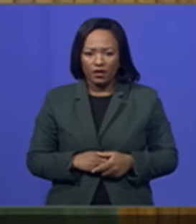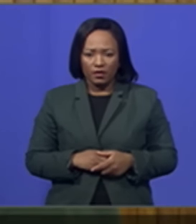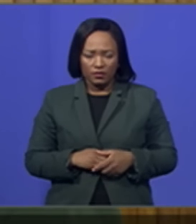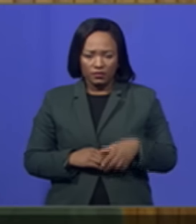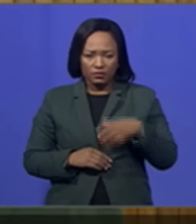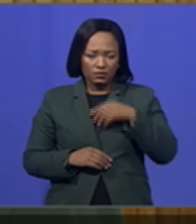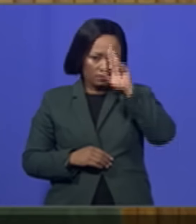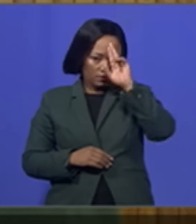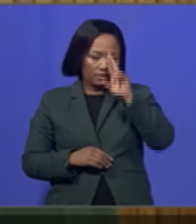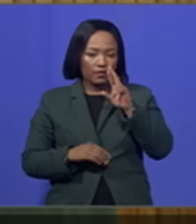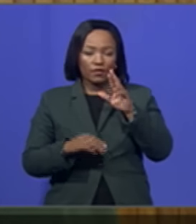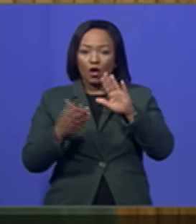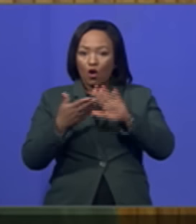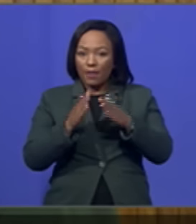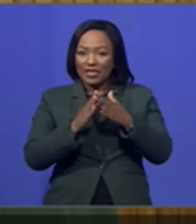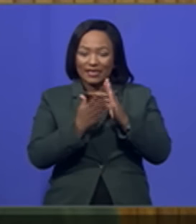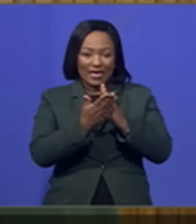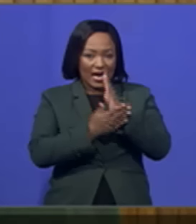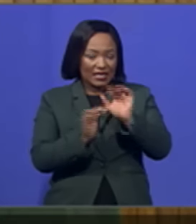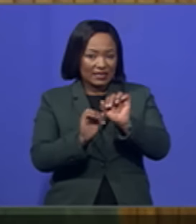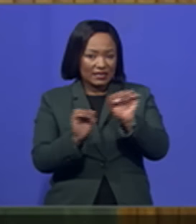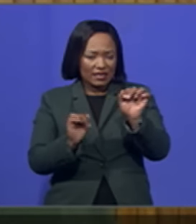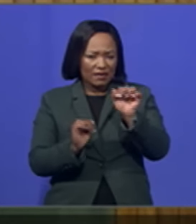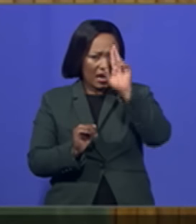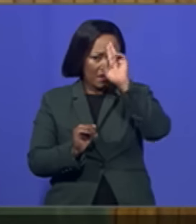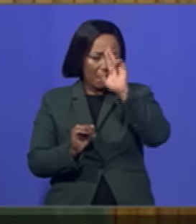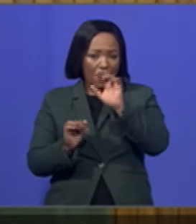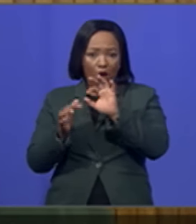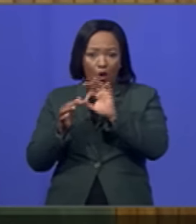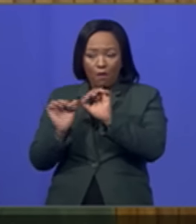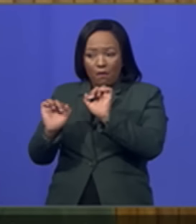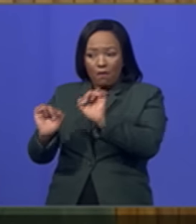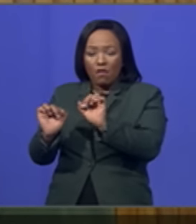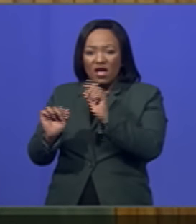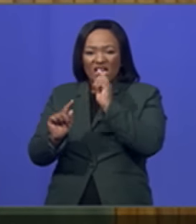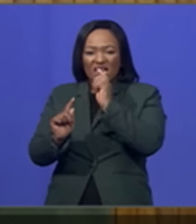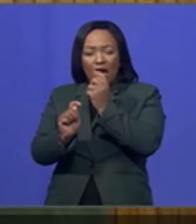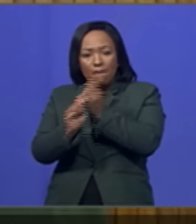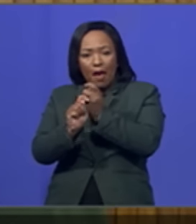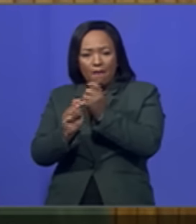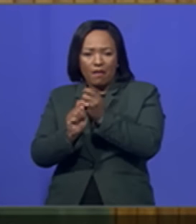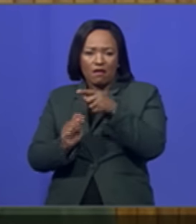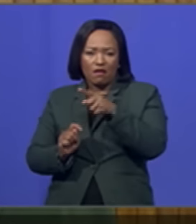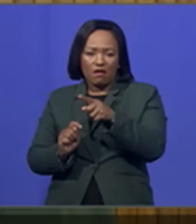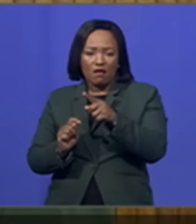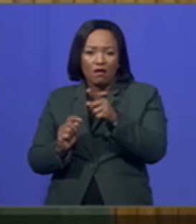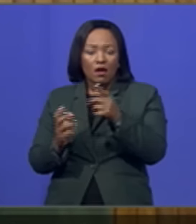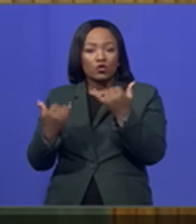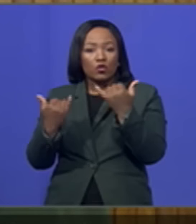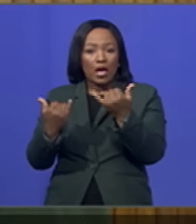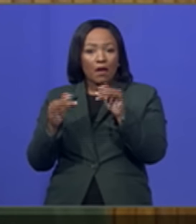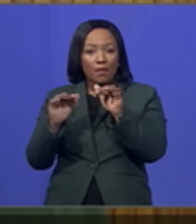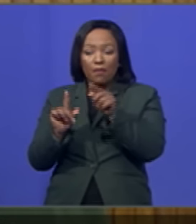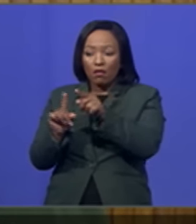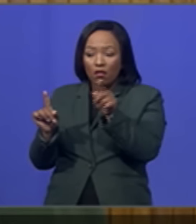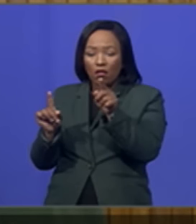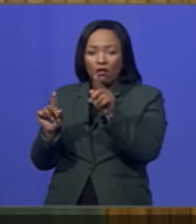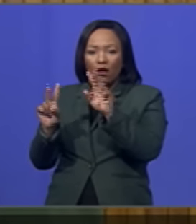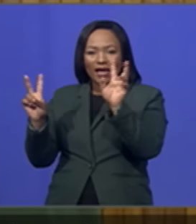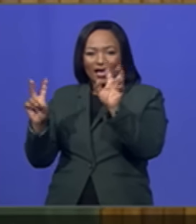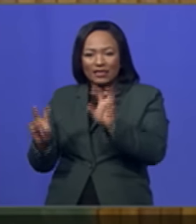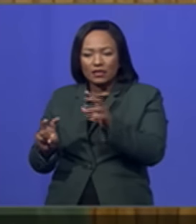dilwanetseng. Ha re gopola le mo a dula teng ke informal settlement. Mare ka jeko ga re ka lebella batho bana le metlakase,